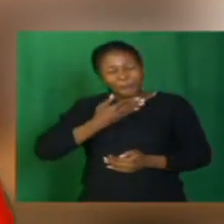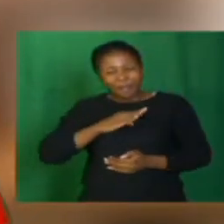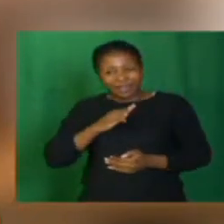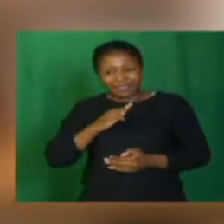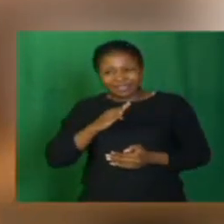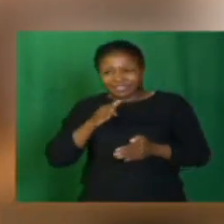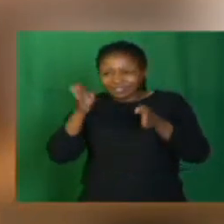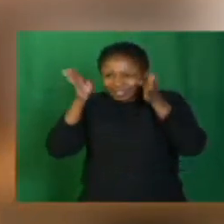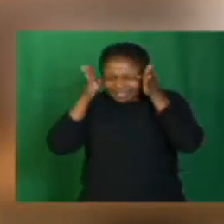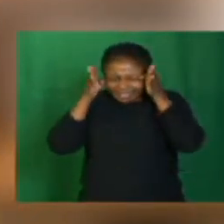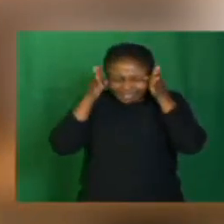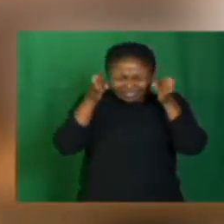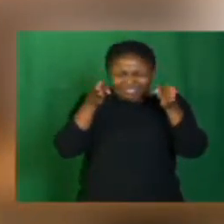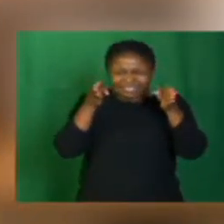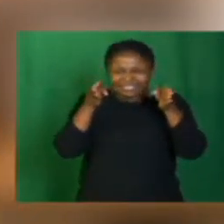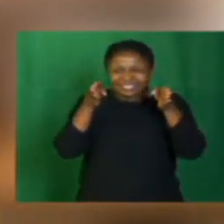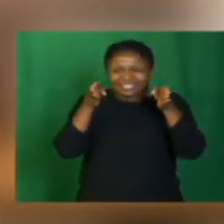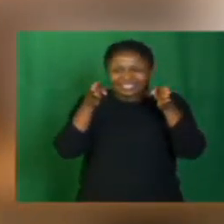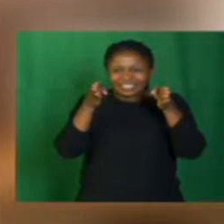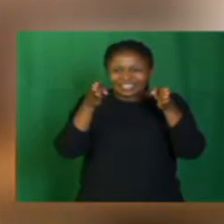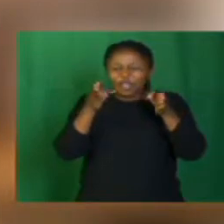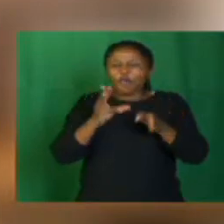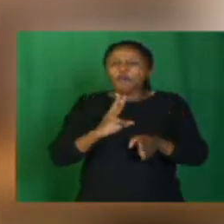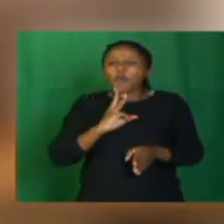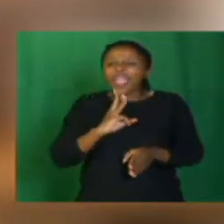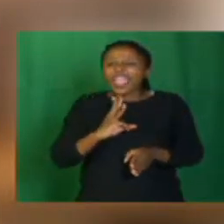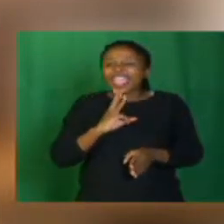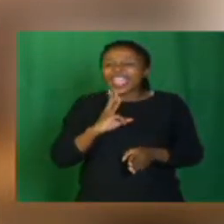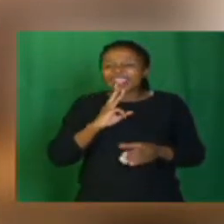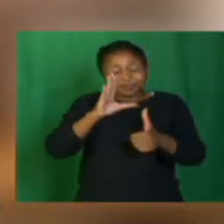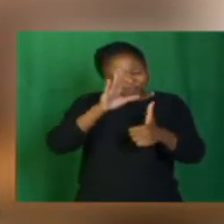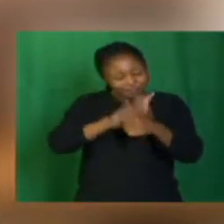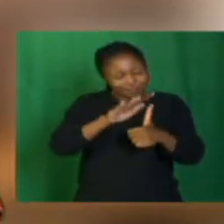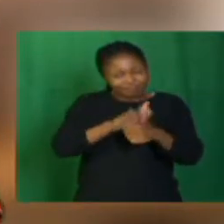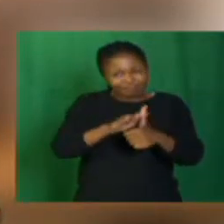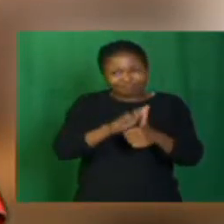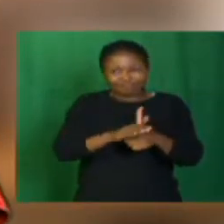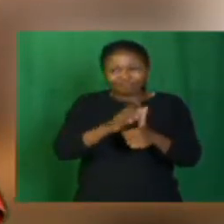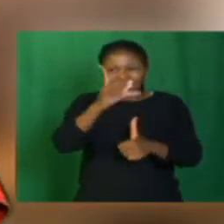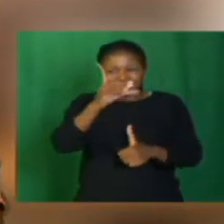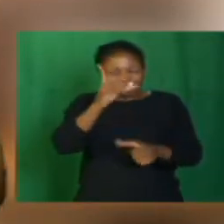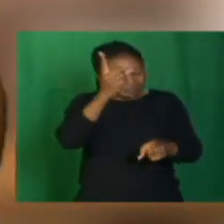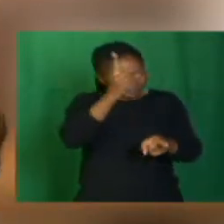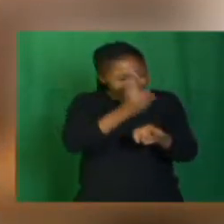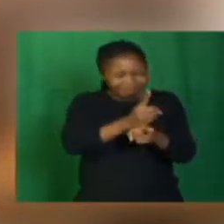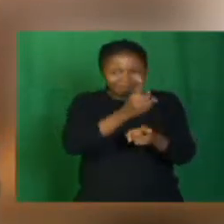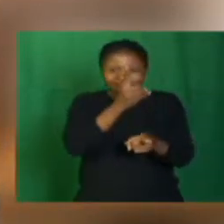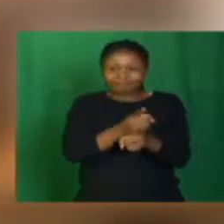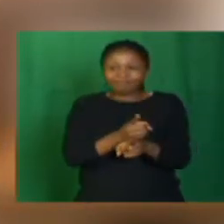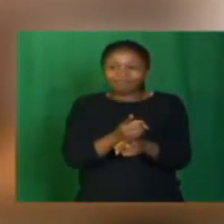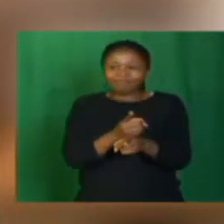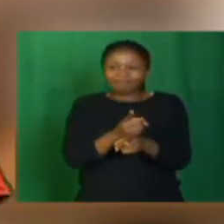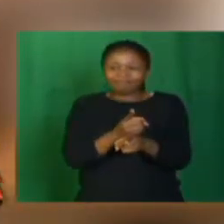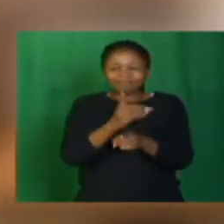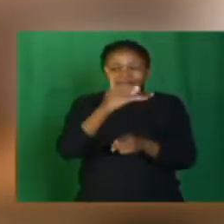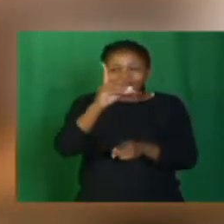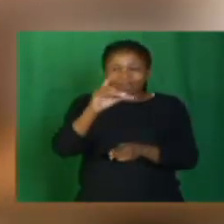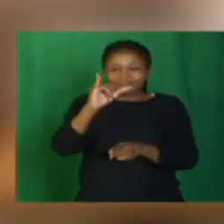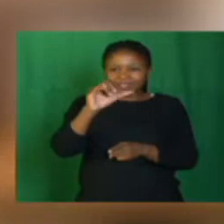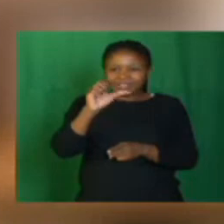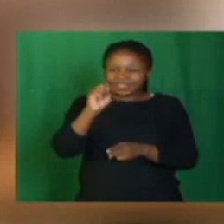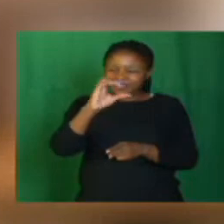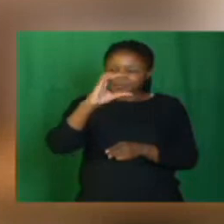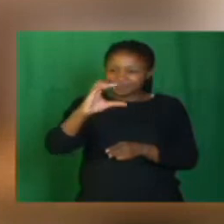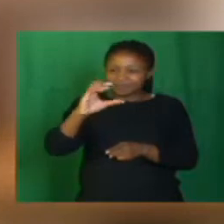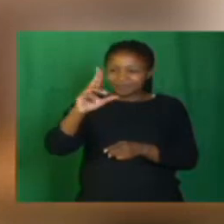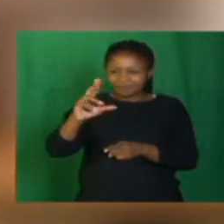command word, discuss. Now the examiner says, don't give your views. I